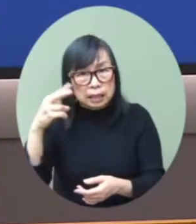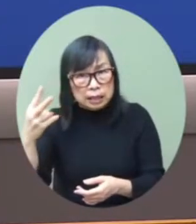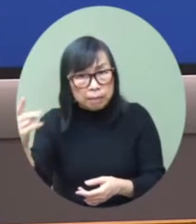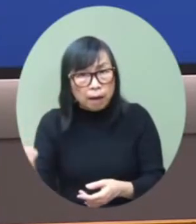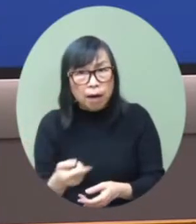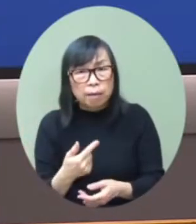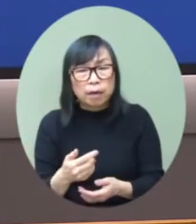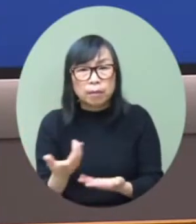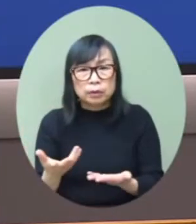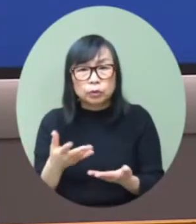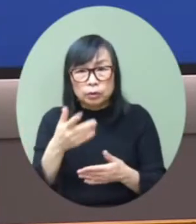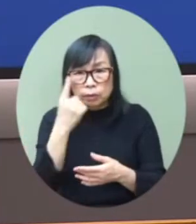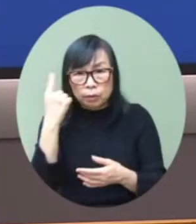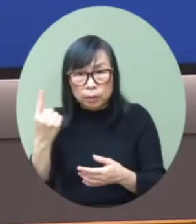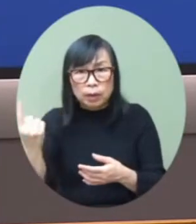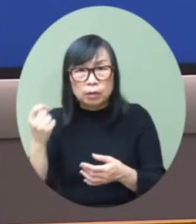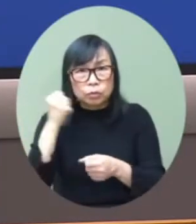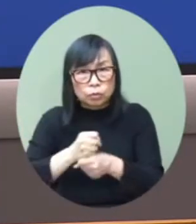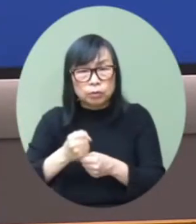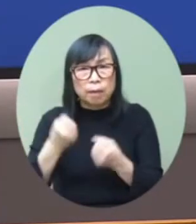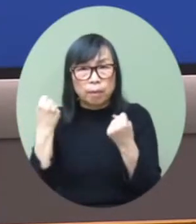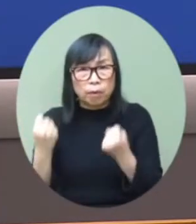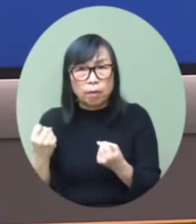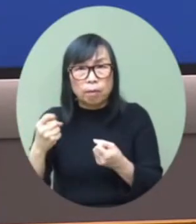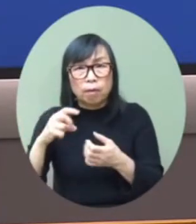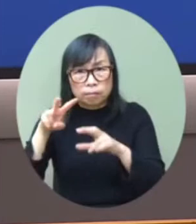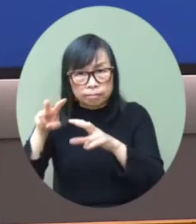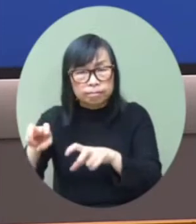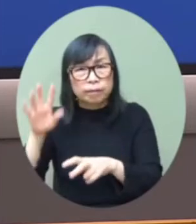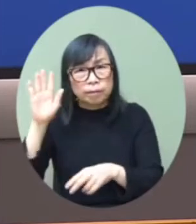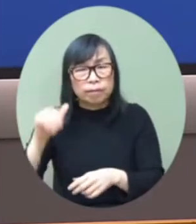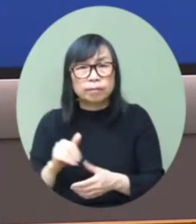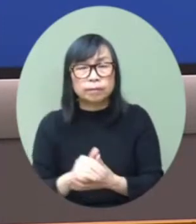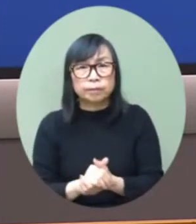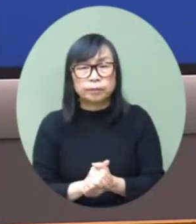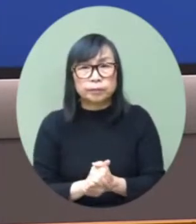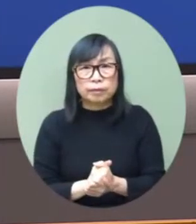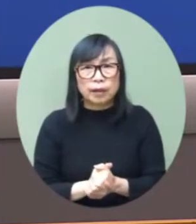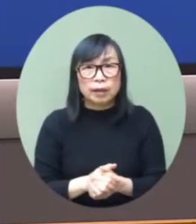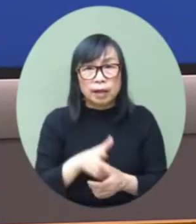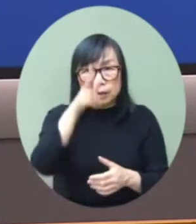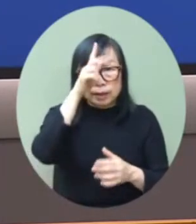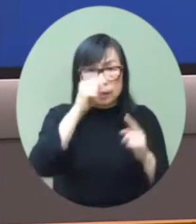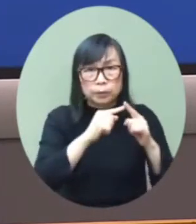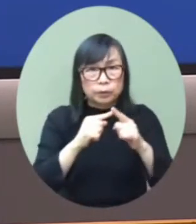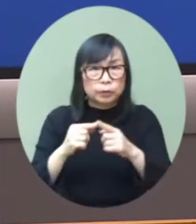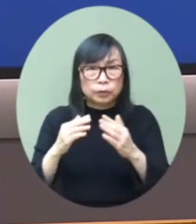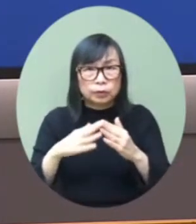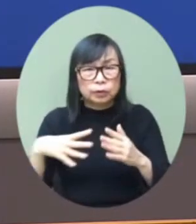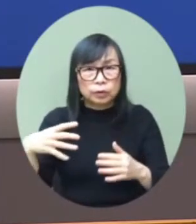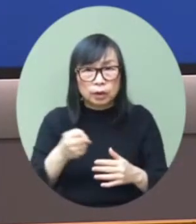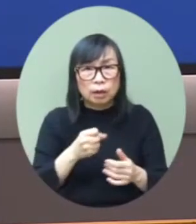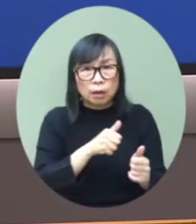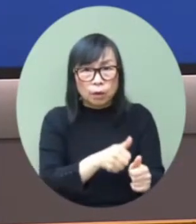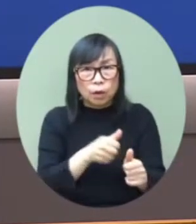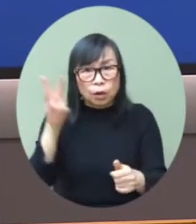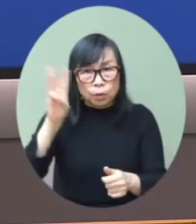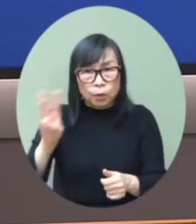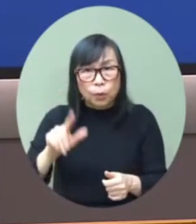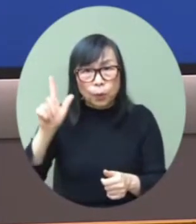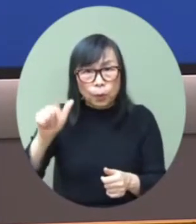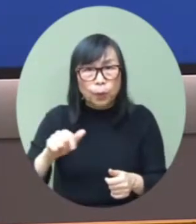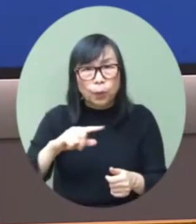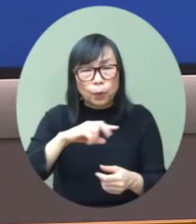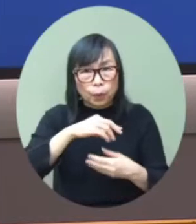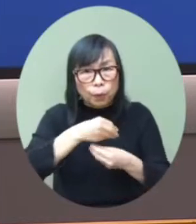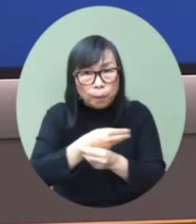Those who work at residential care homes as well as cleaners. Every day, we distribute about 1 to 2 million kits.